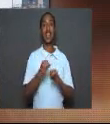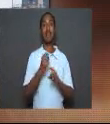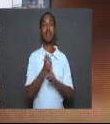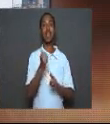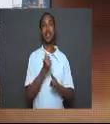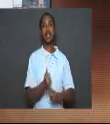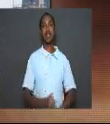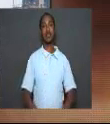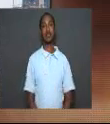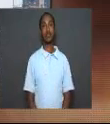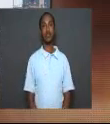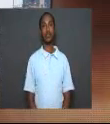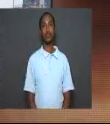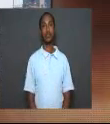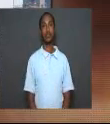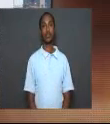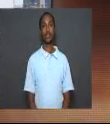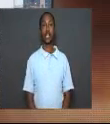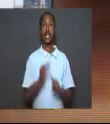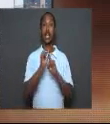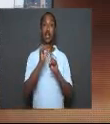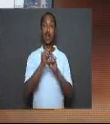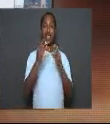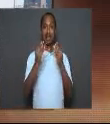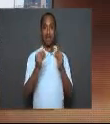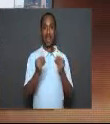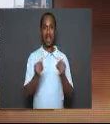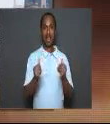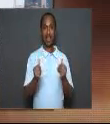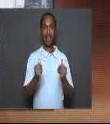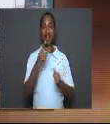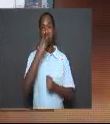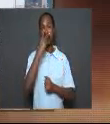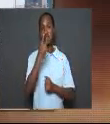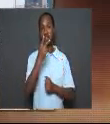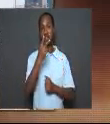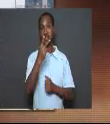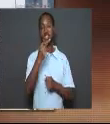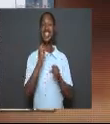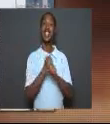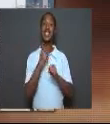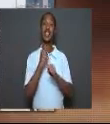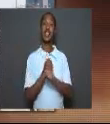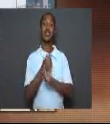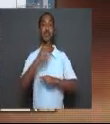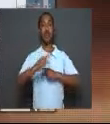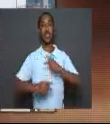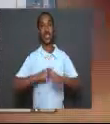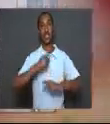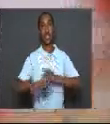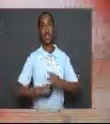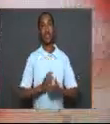metals. The word smelting refers to the extraction process.